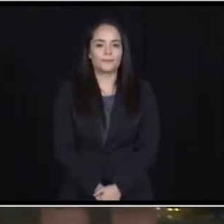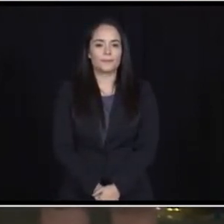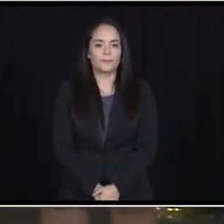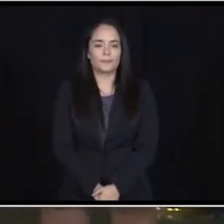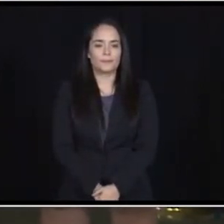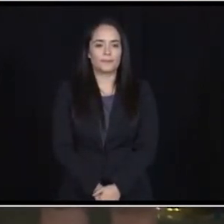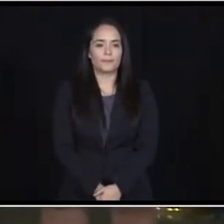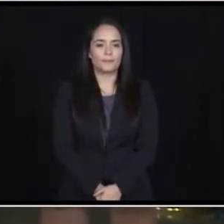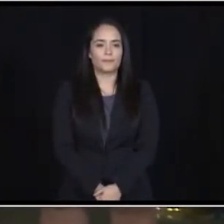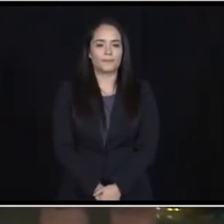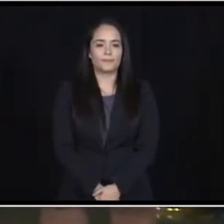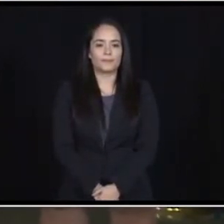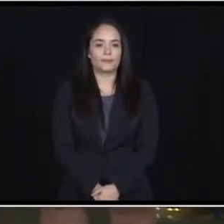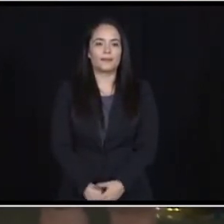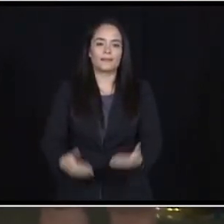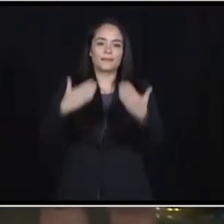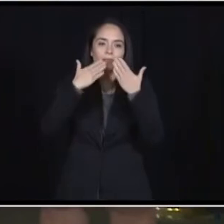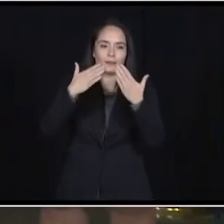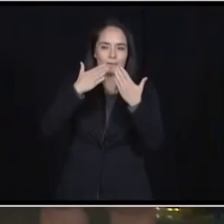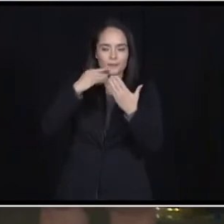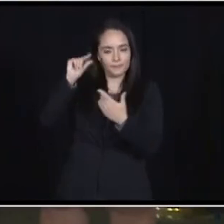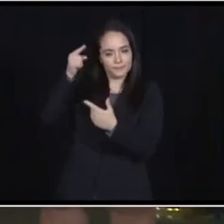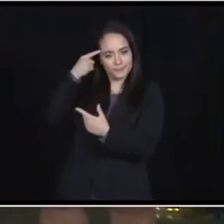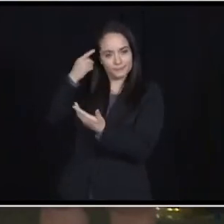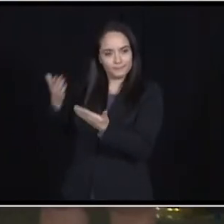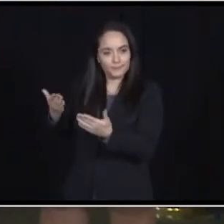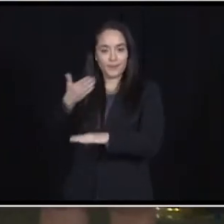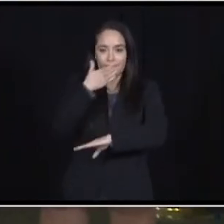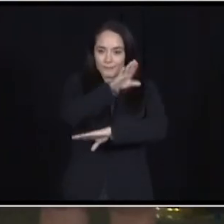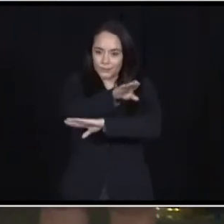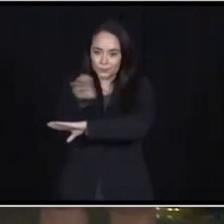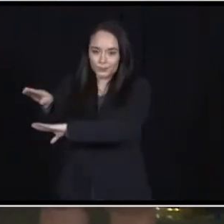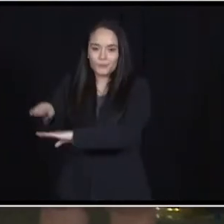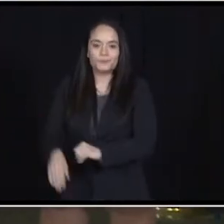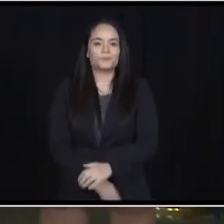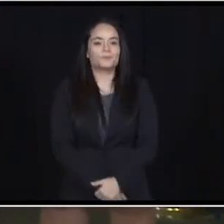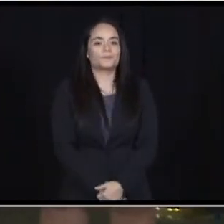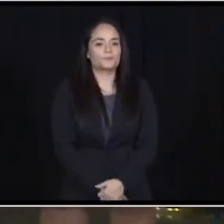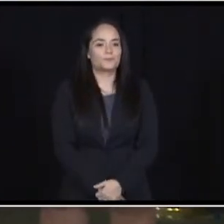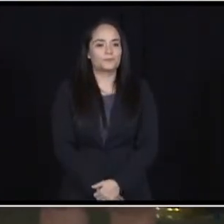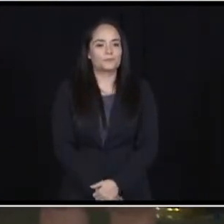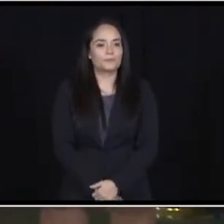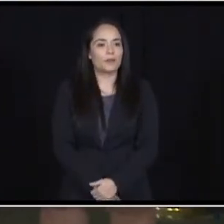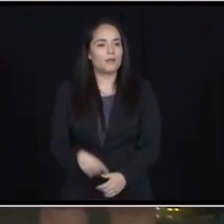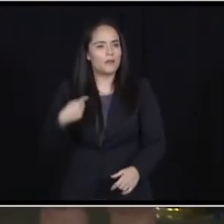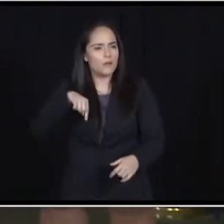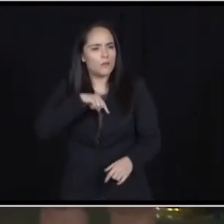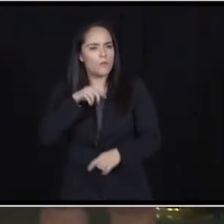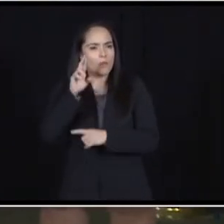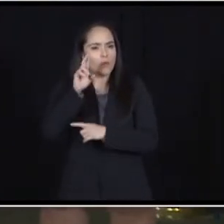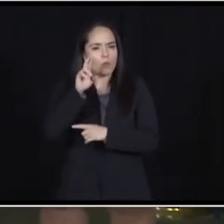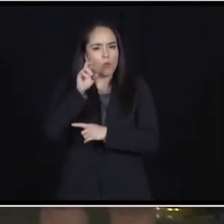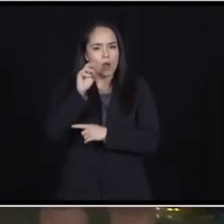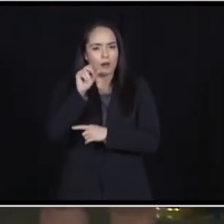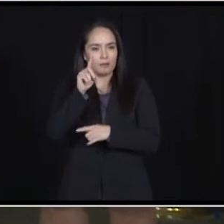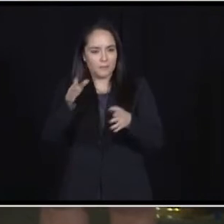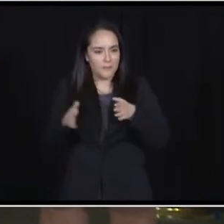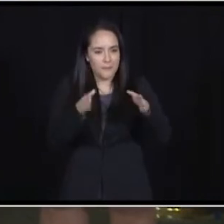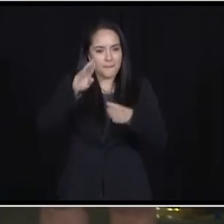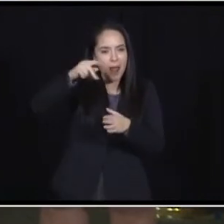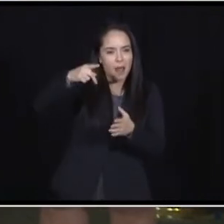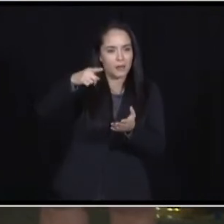Thank you, Premier, and good afternoon. As part of Roadmap to Wellness, our plan to build a connected and integrated mental